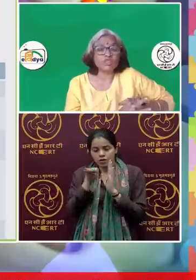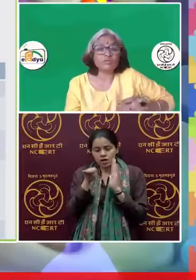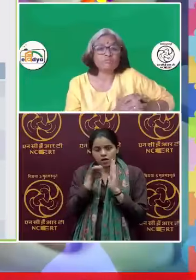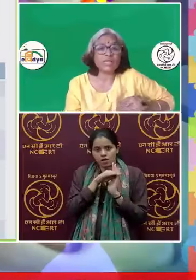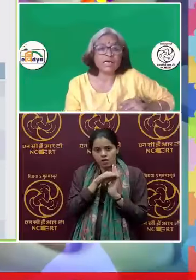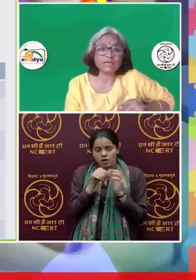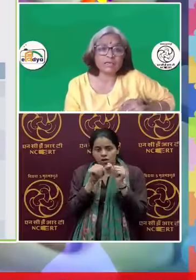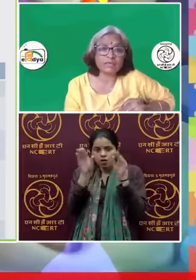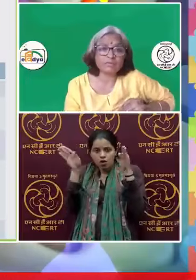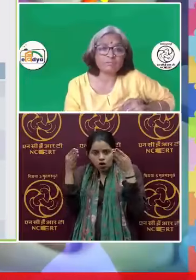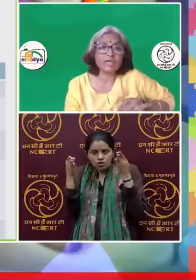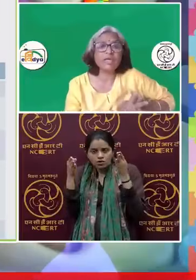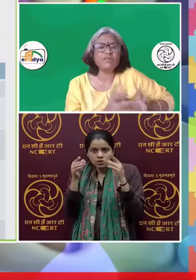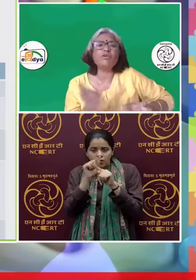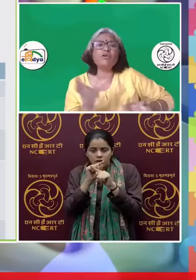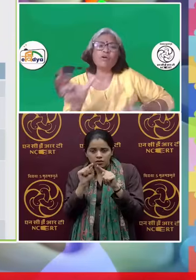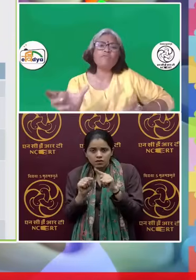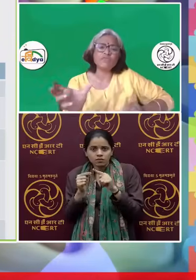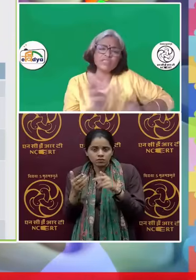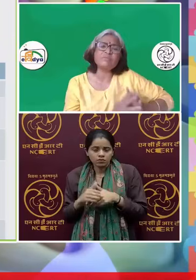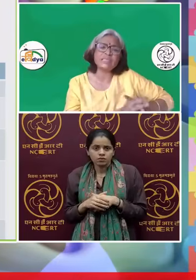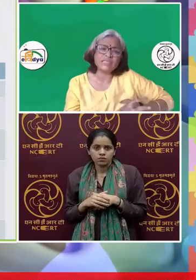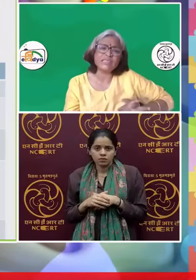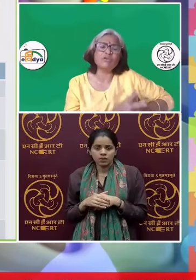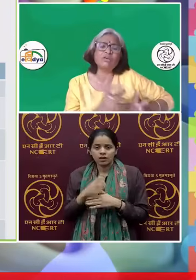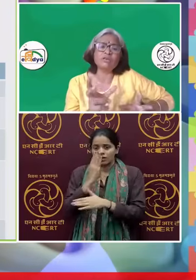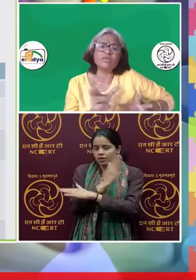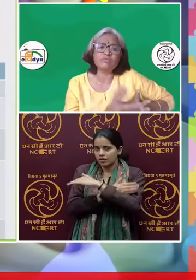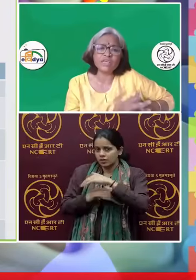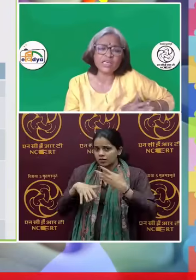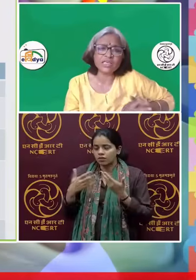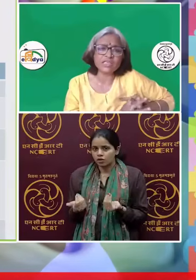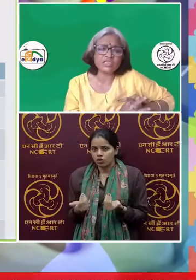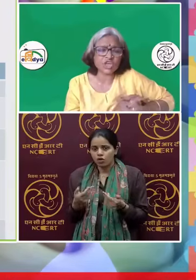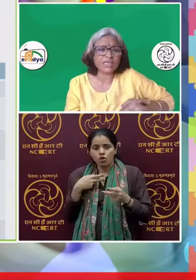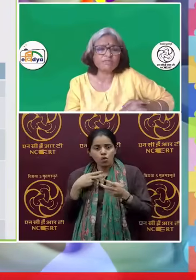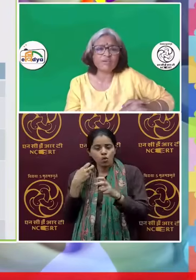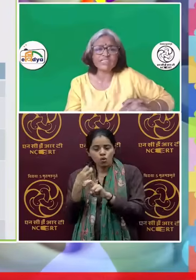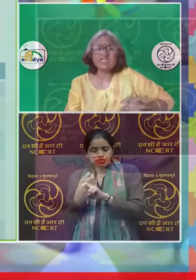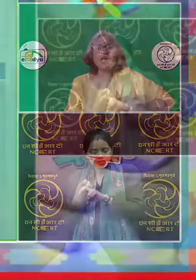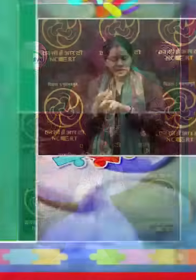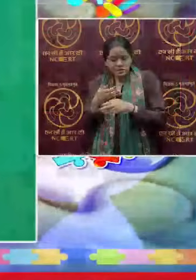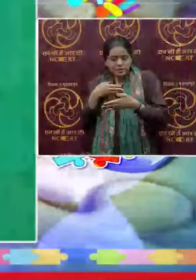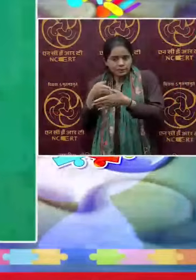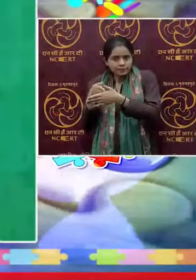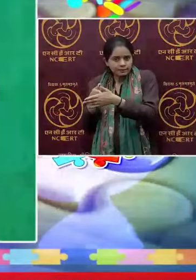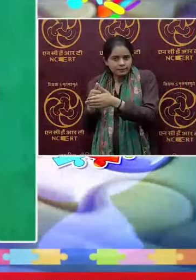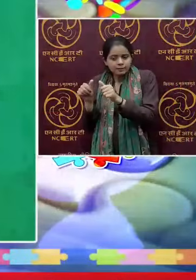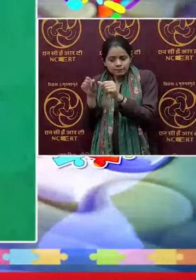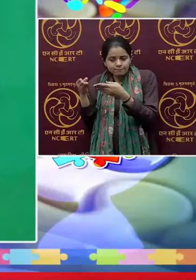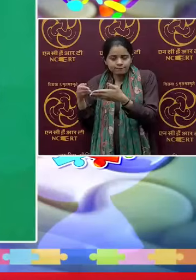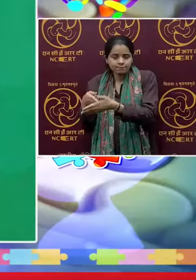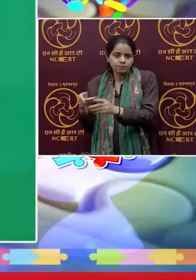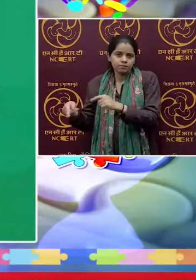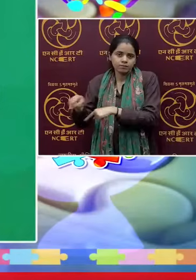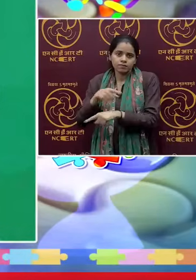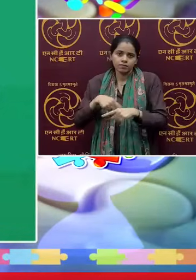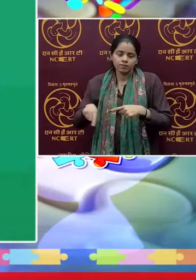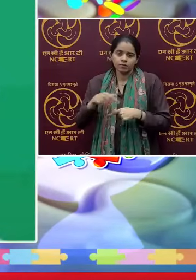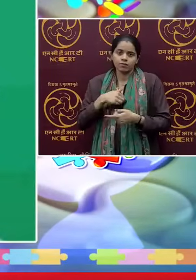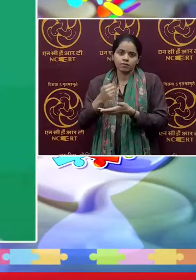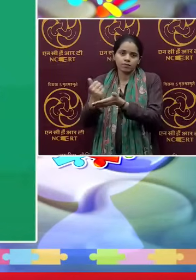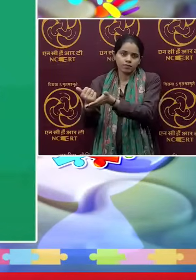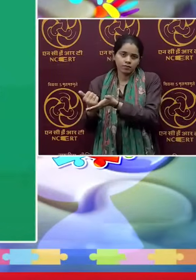of autism, that a Right. level of disability or difficulty that child is facing, and that can help